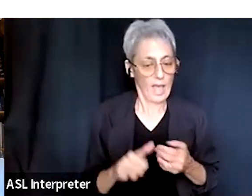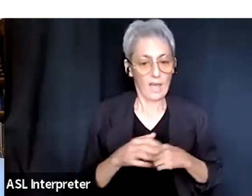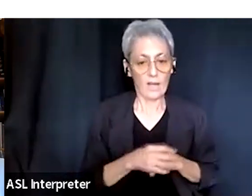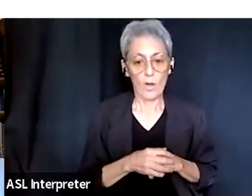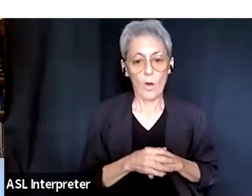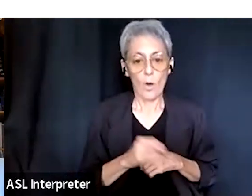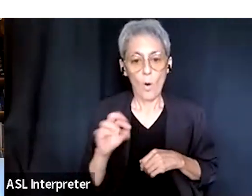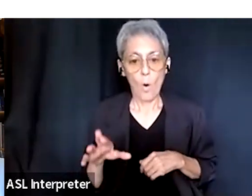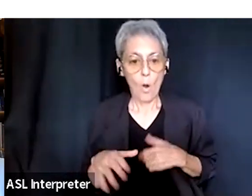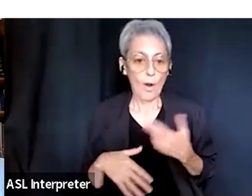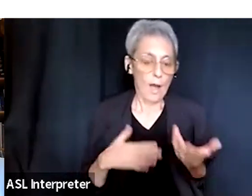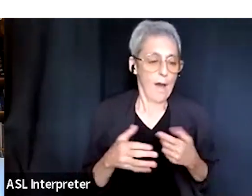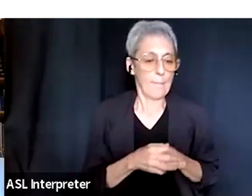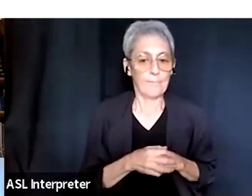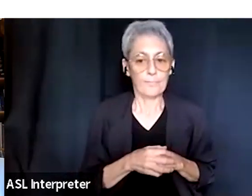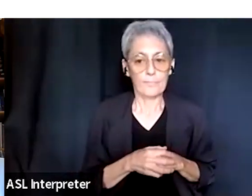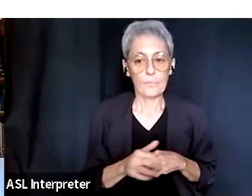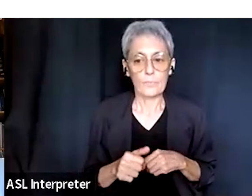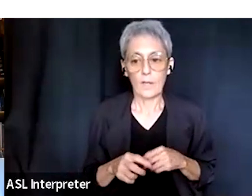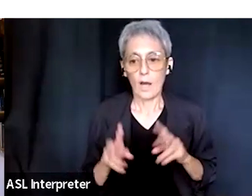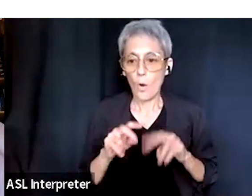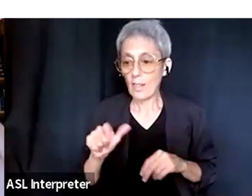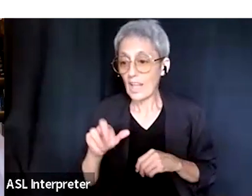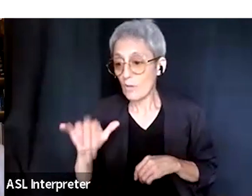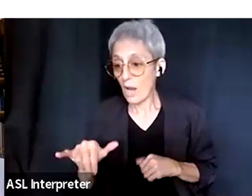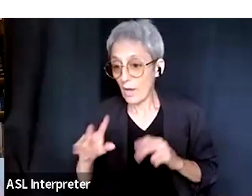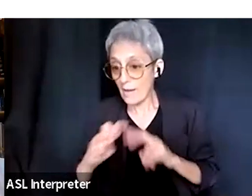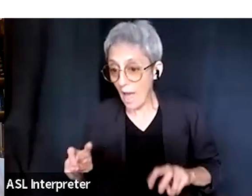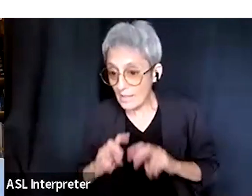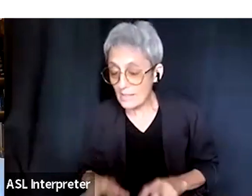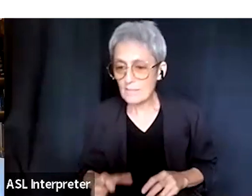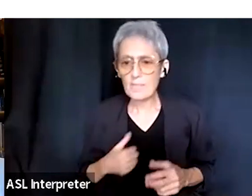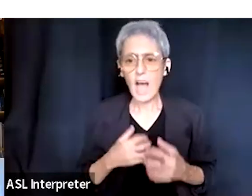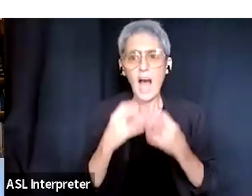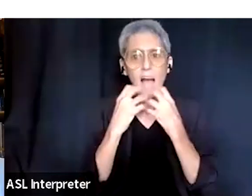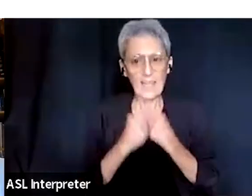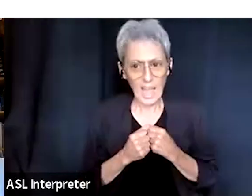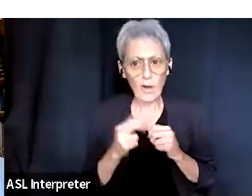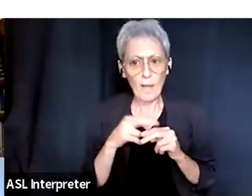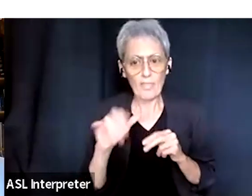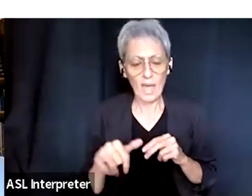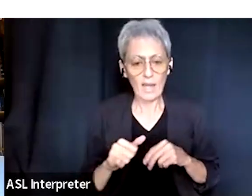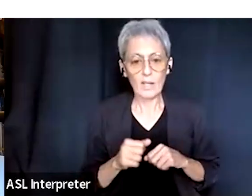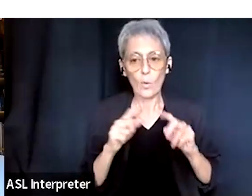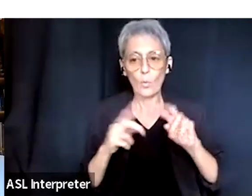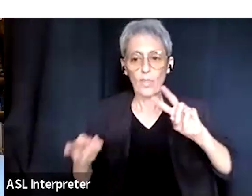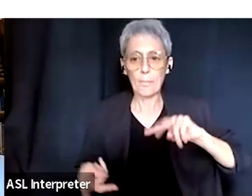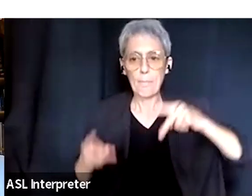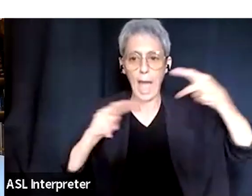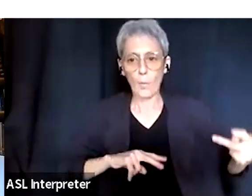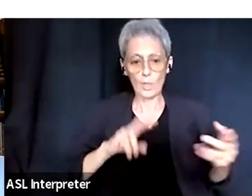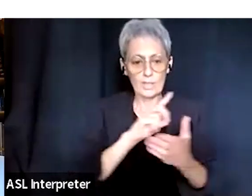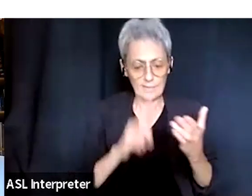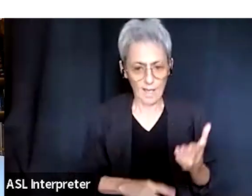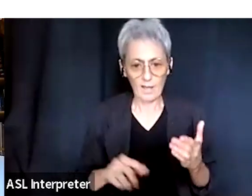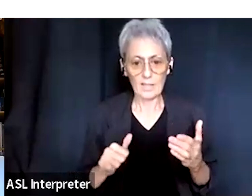or looking at literary analysis, I care about it. With a backwards design, I've got my culminating task